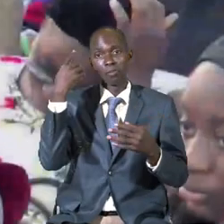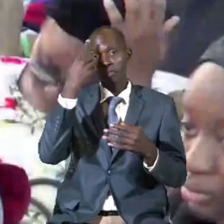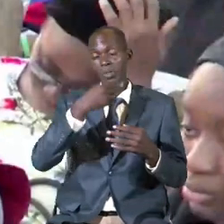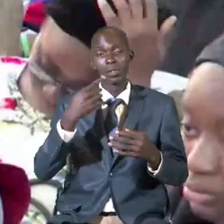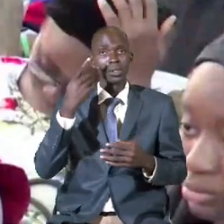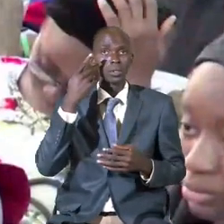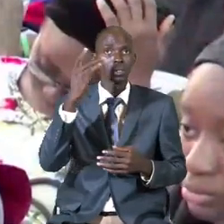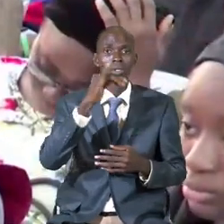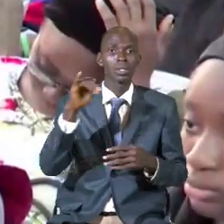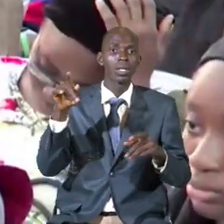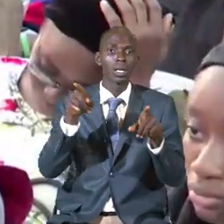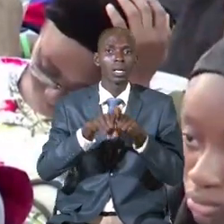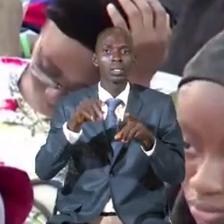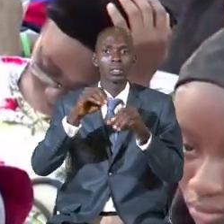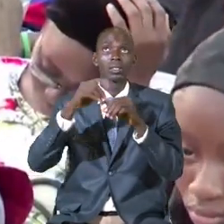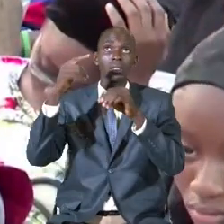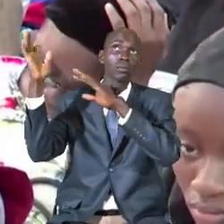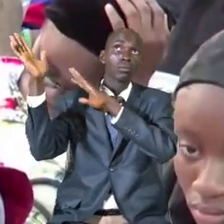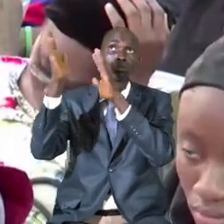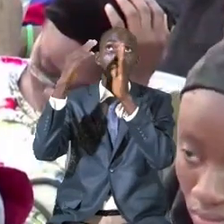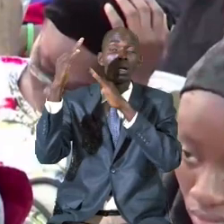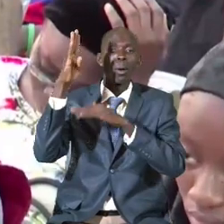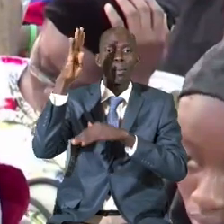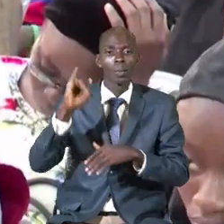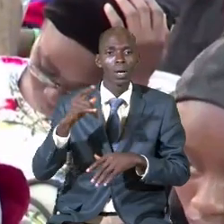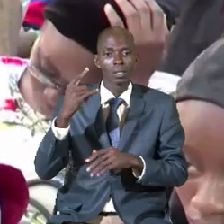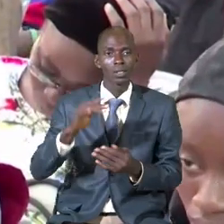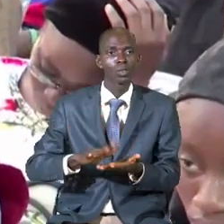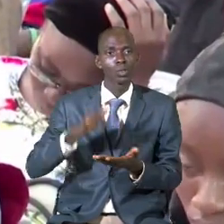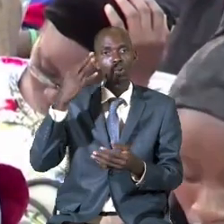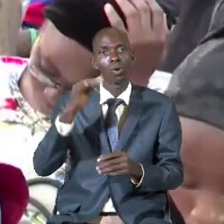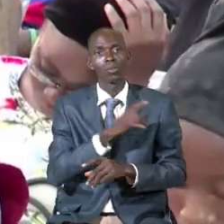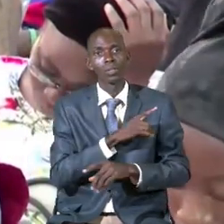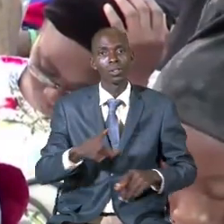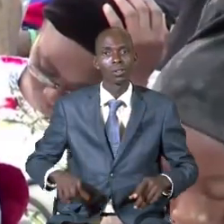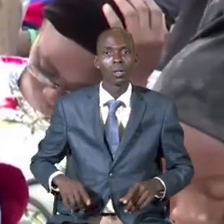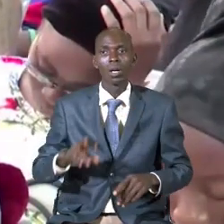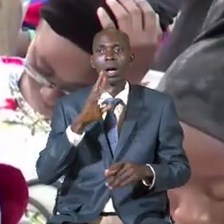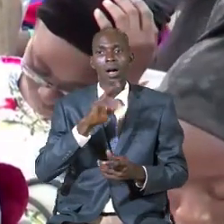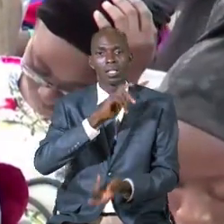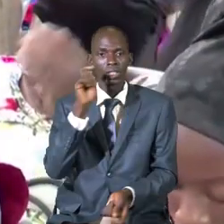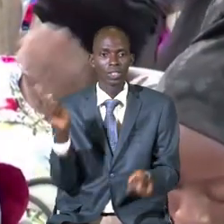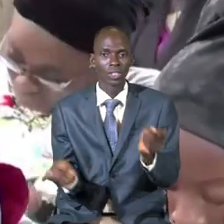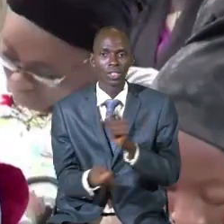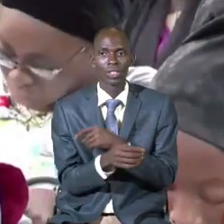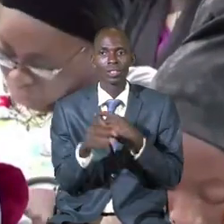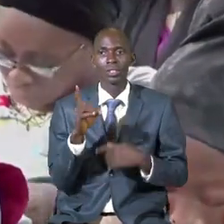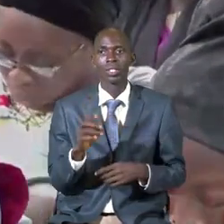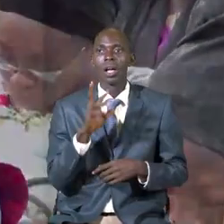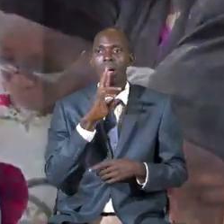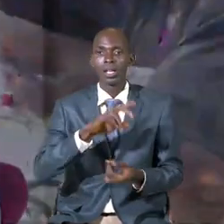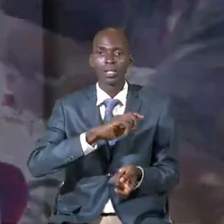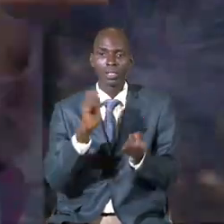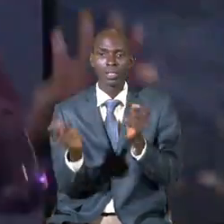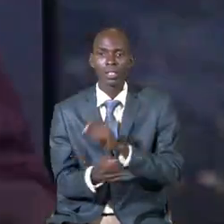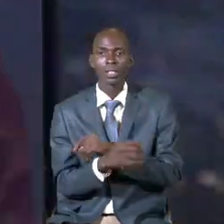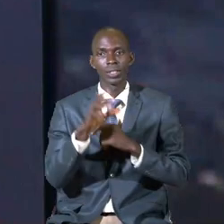glass by the glory of the lord are changed and changed and